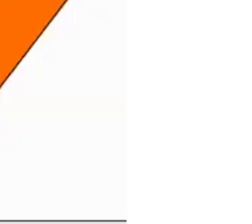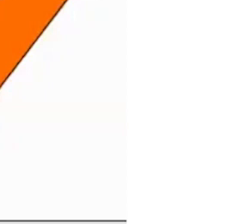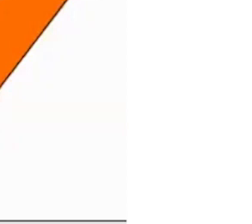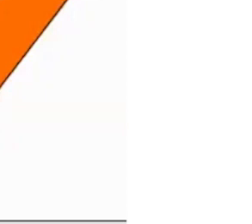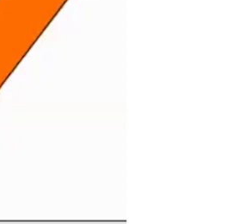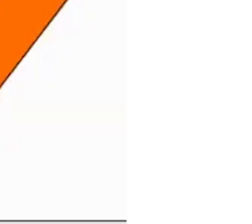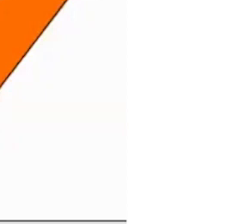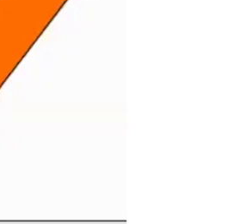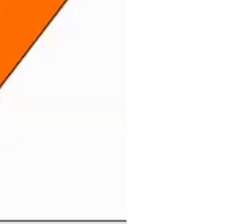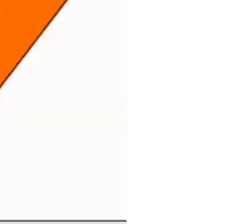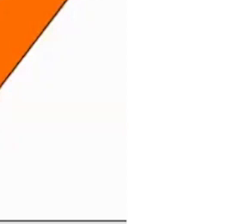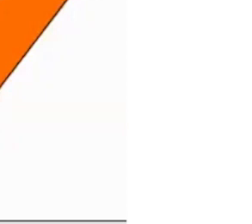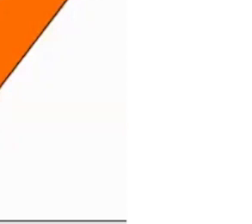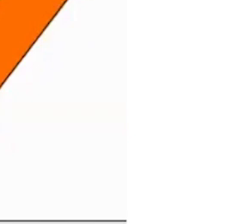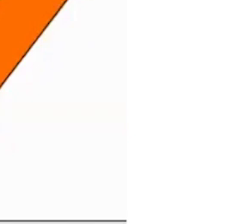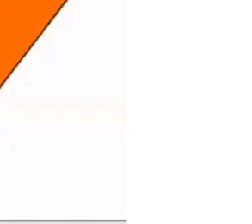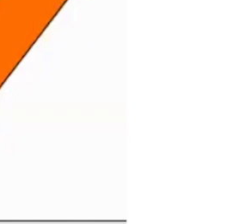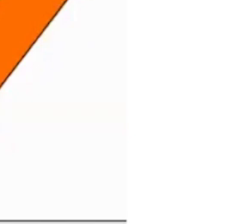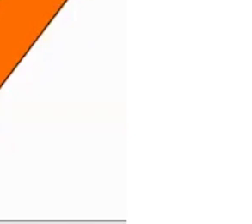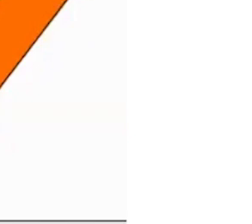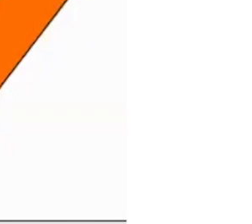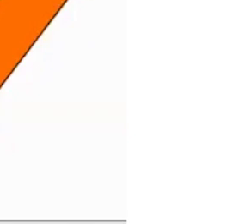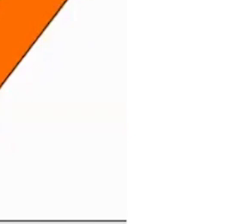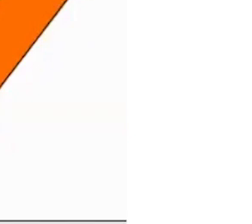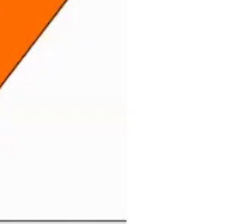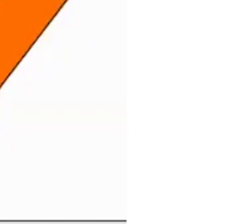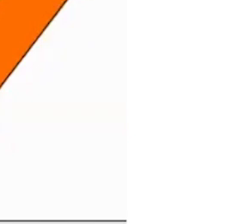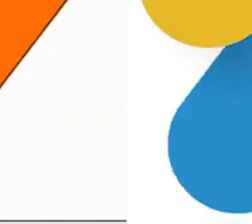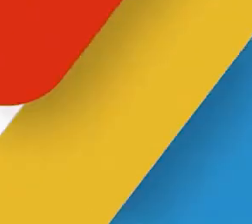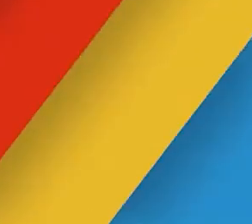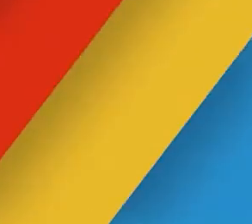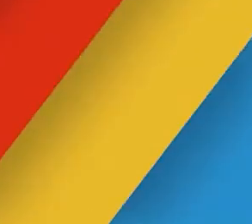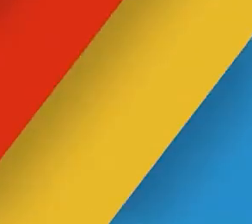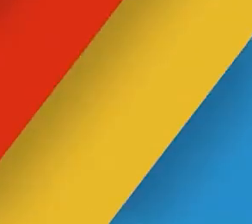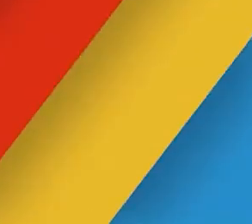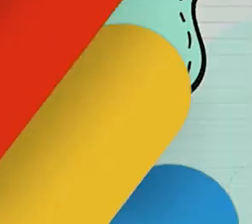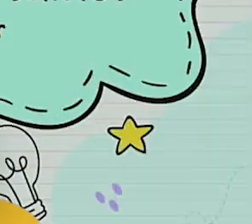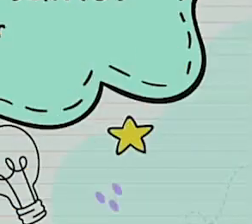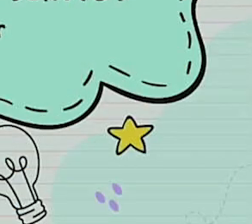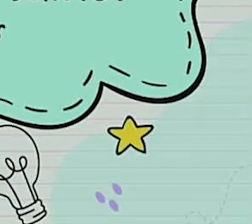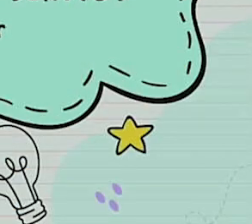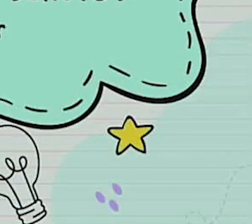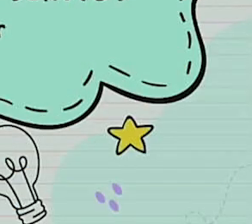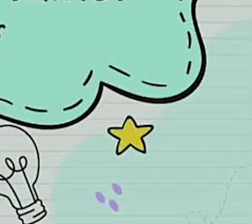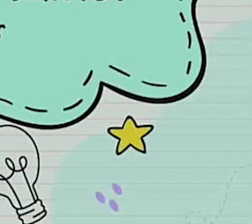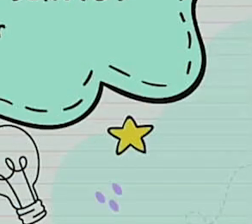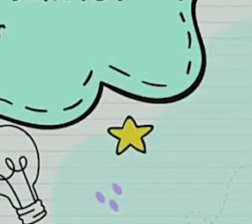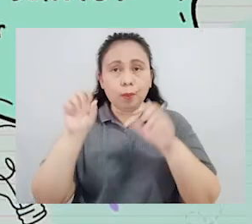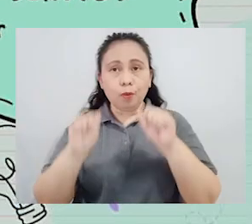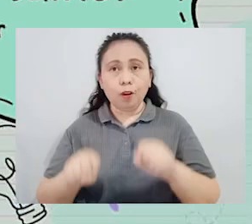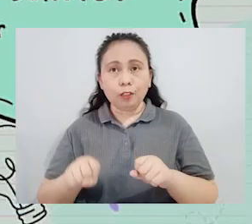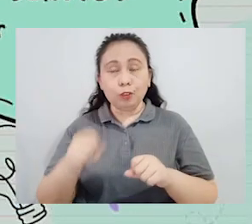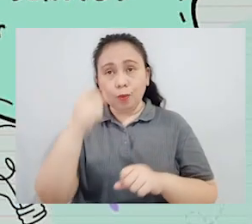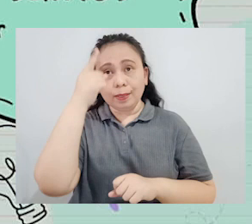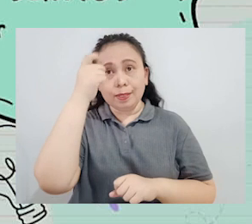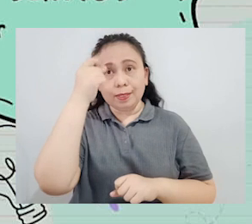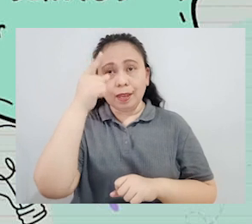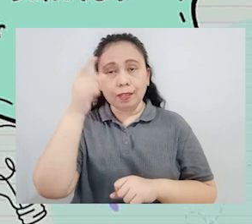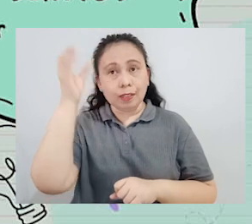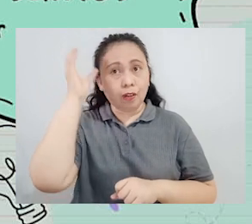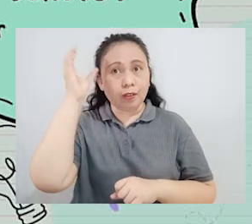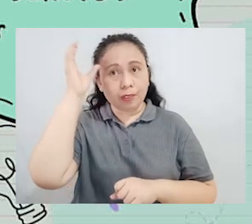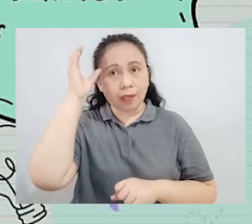been featured in a disaster-themed movie in 2015. Were you able to understand